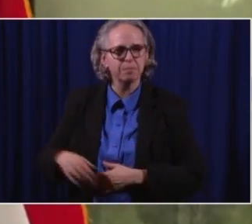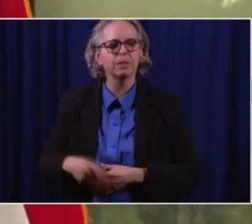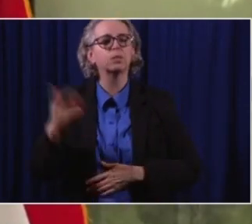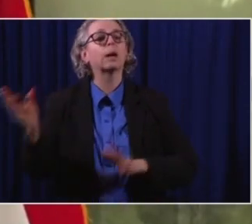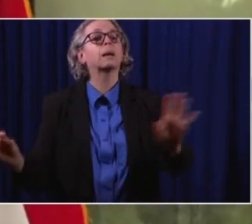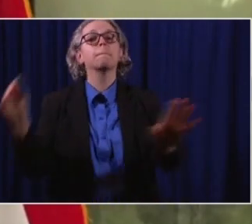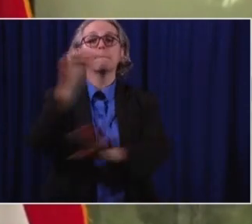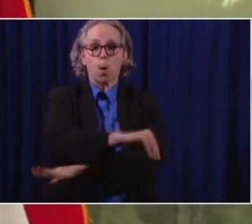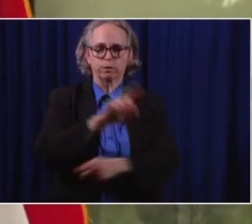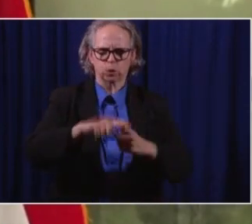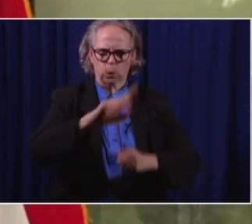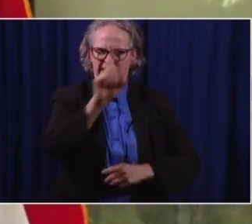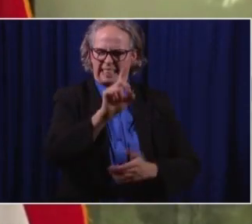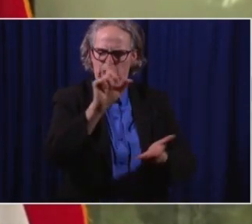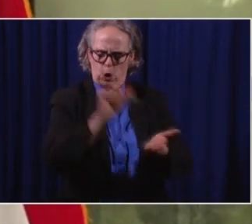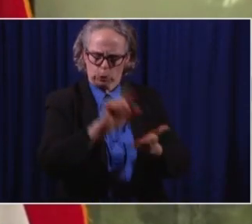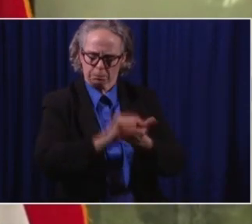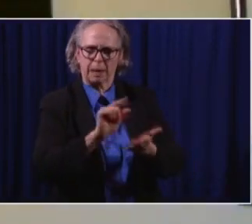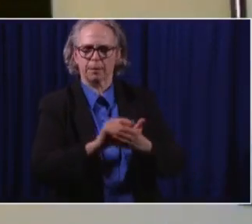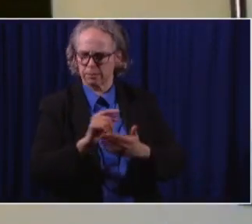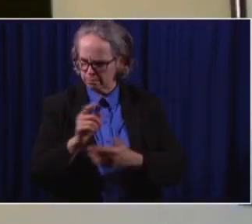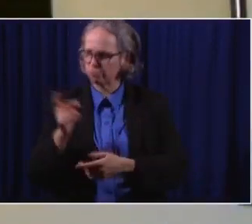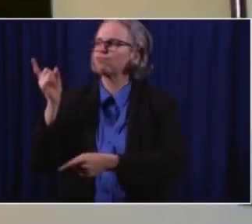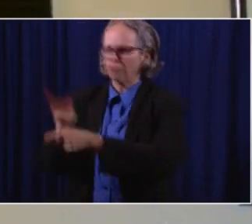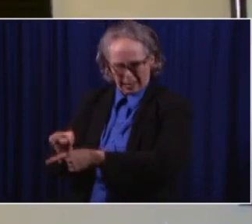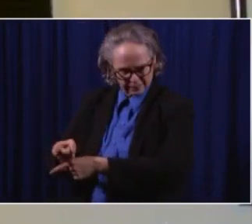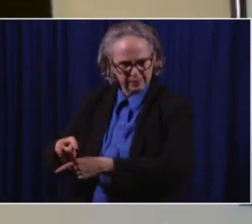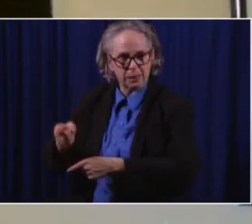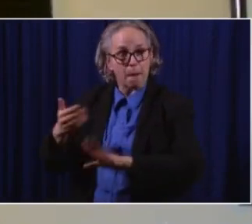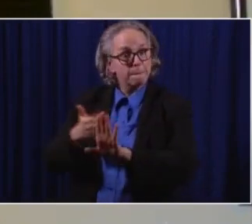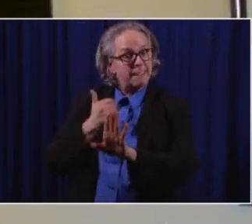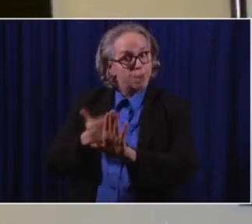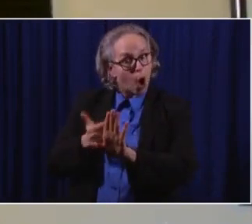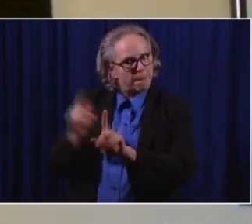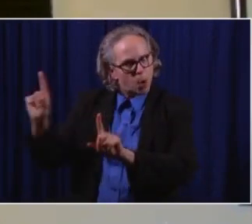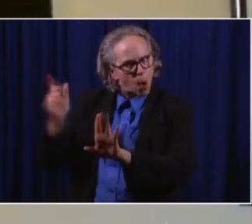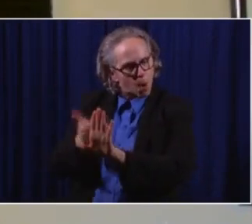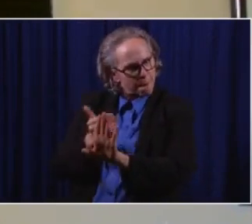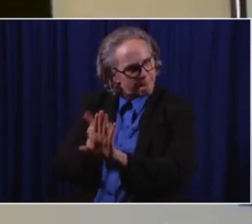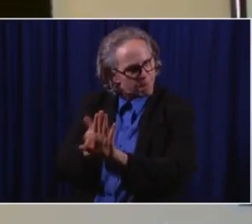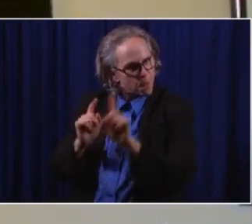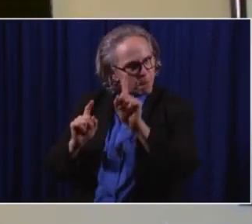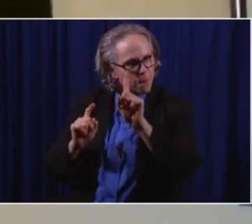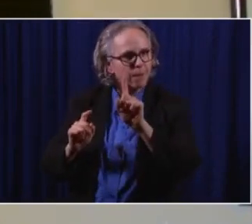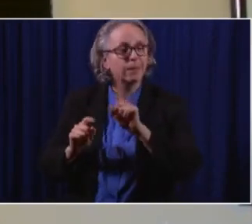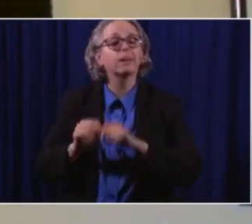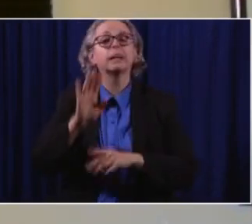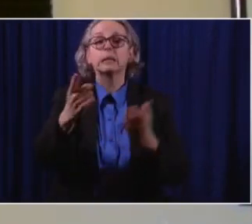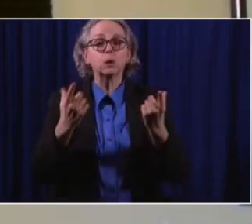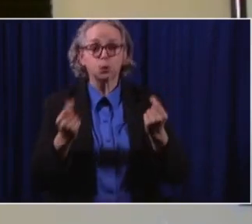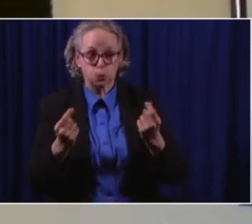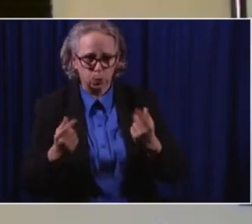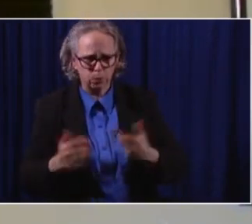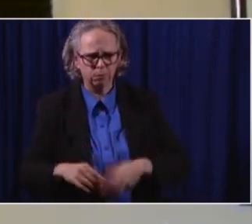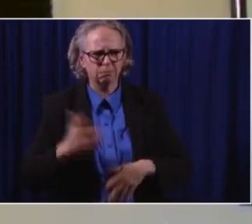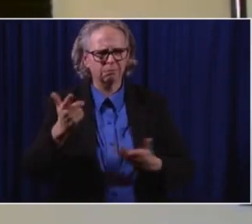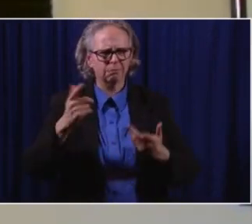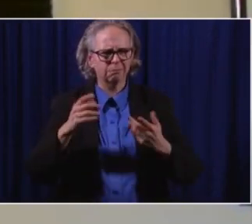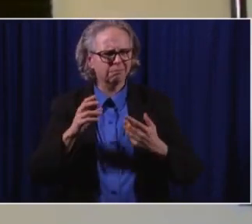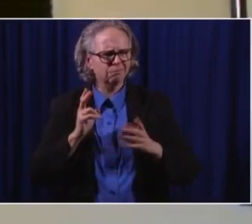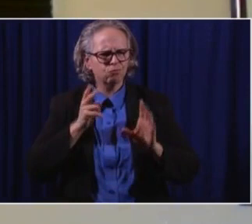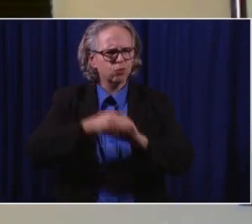Right, right. But before he ended up with the Dayton paper, he was actually a special assistant to a congressman